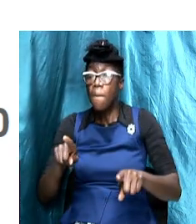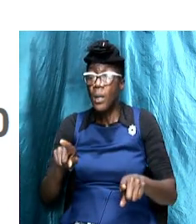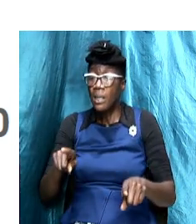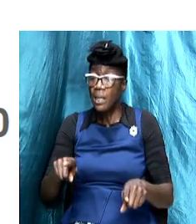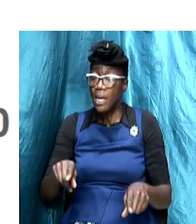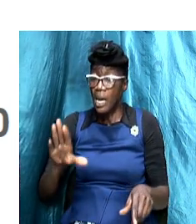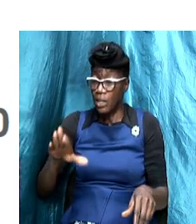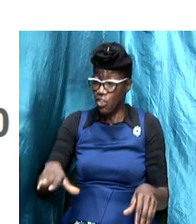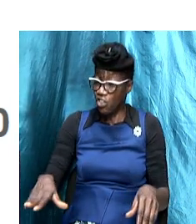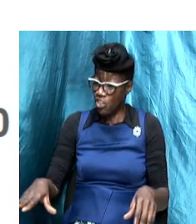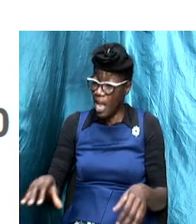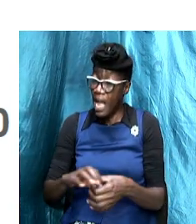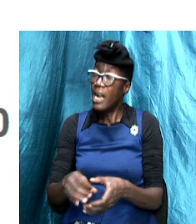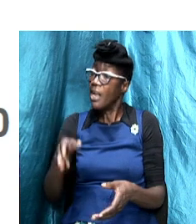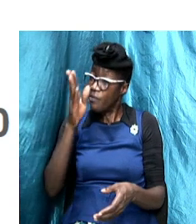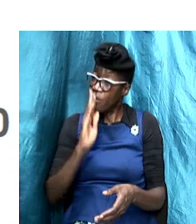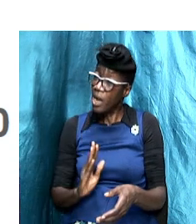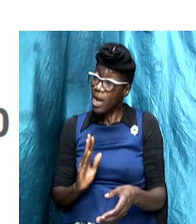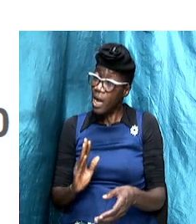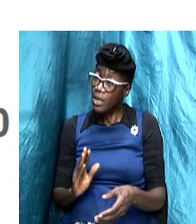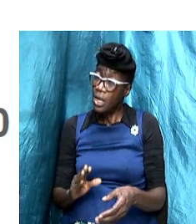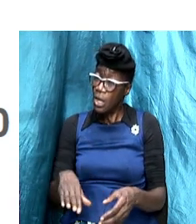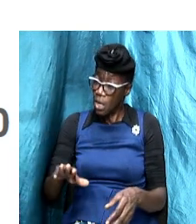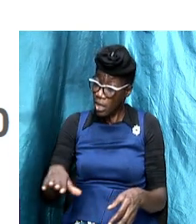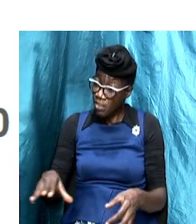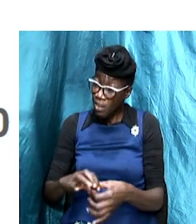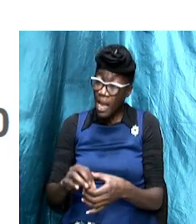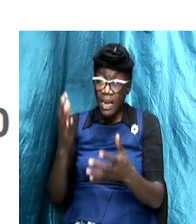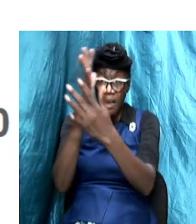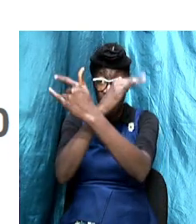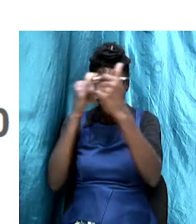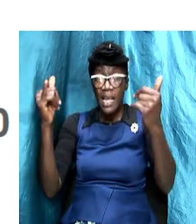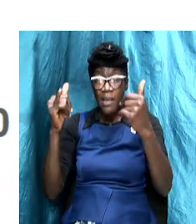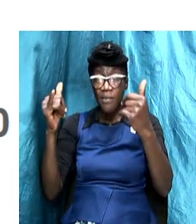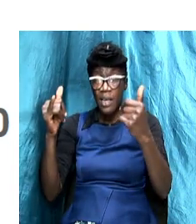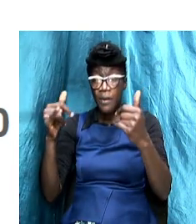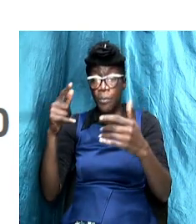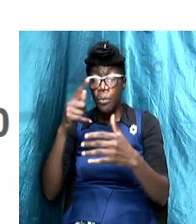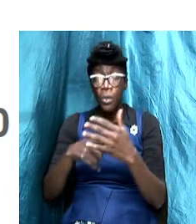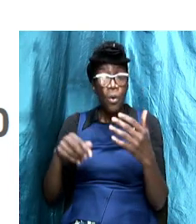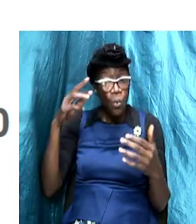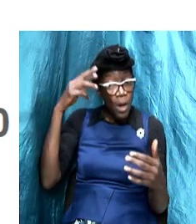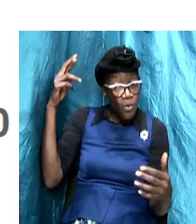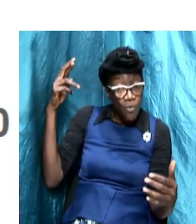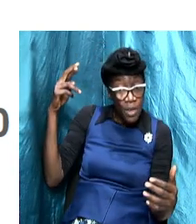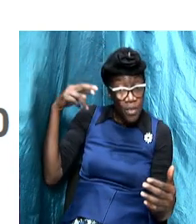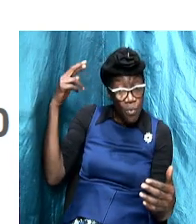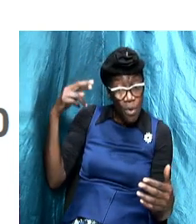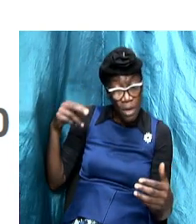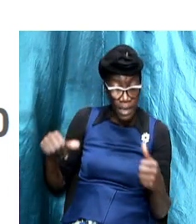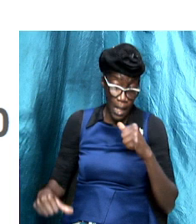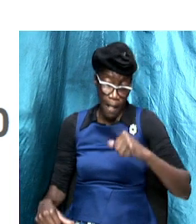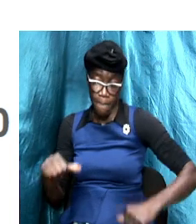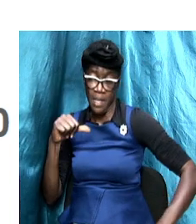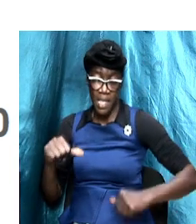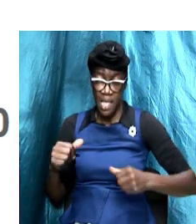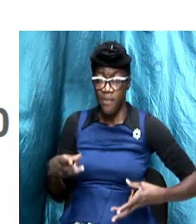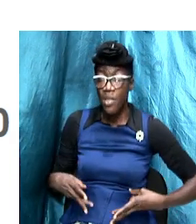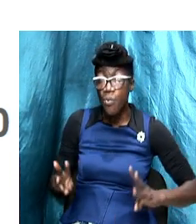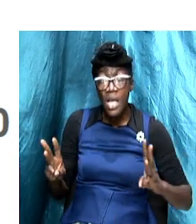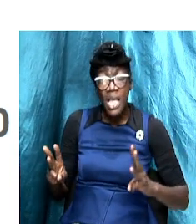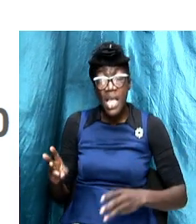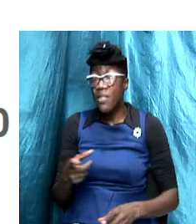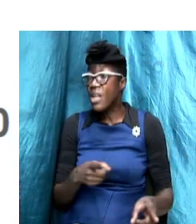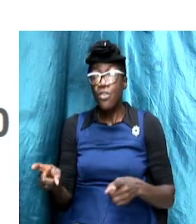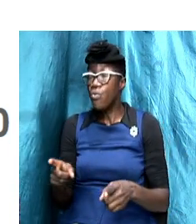heaven. Can I tell you something? One of the reasons why royalty behave the way they do, because they understand who they are. So